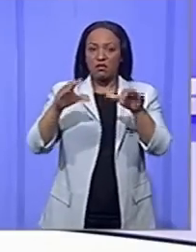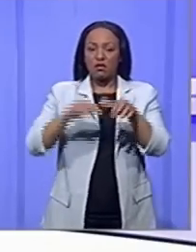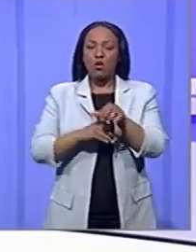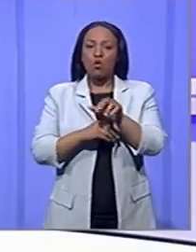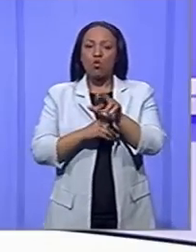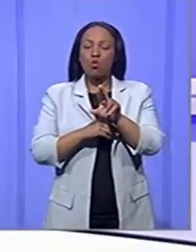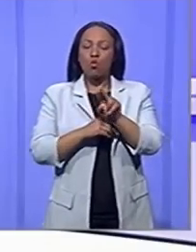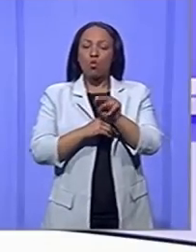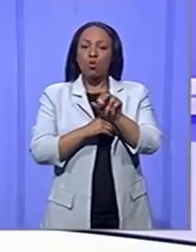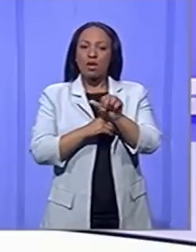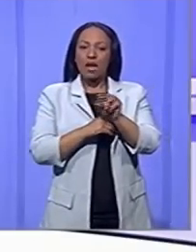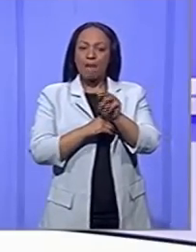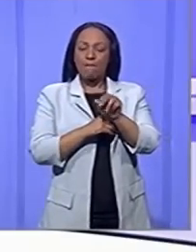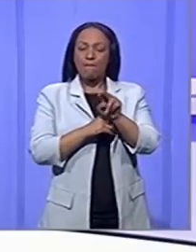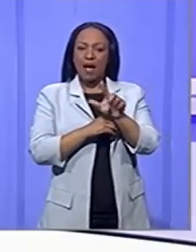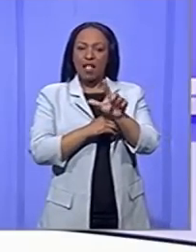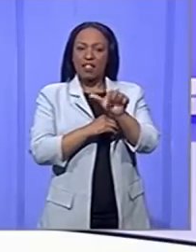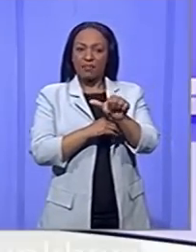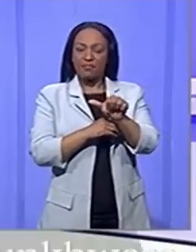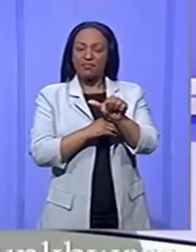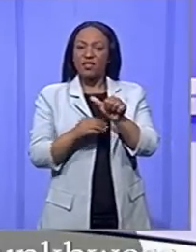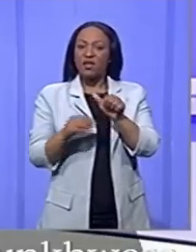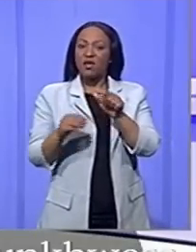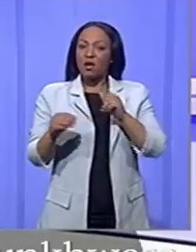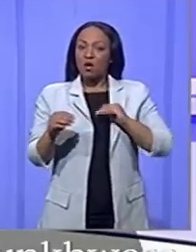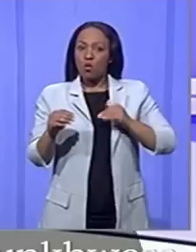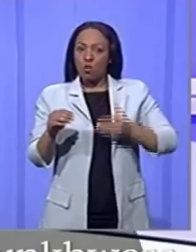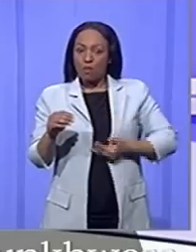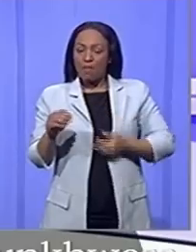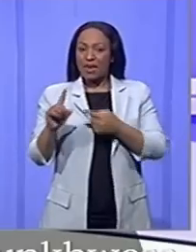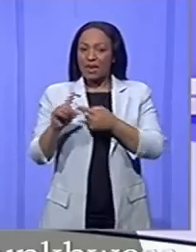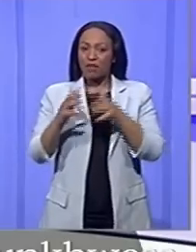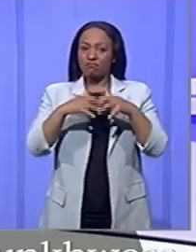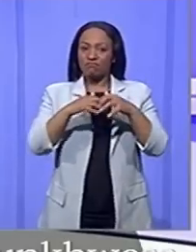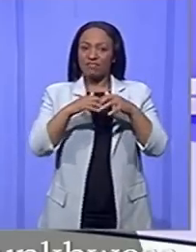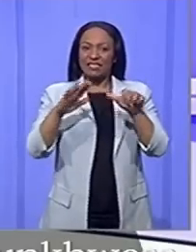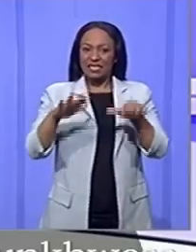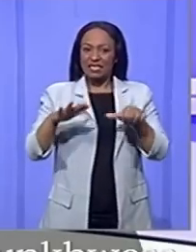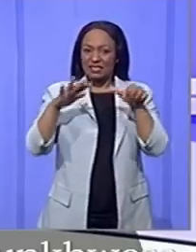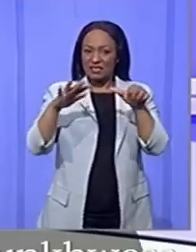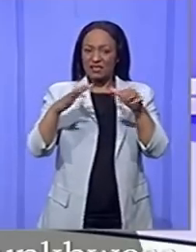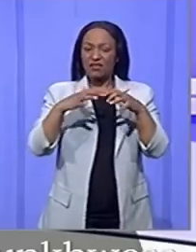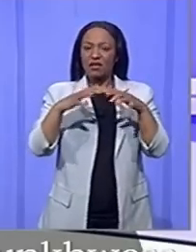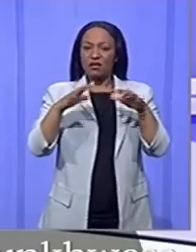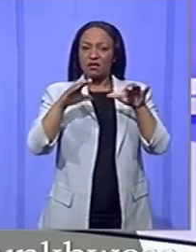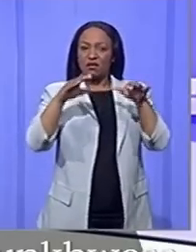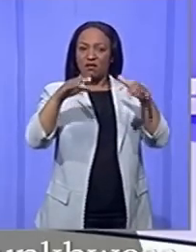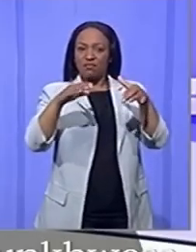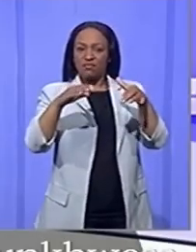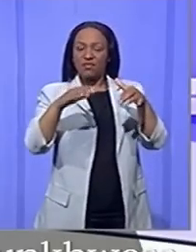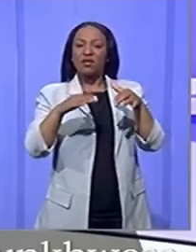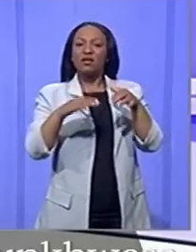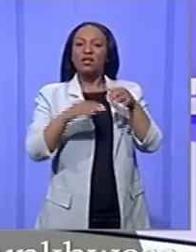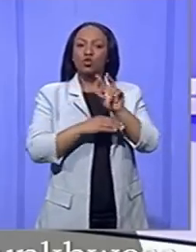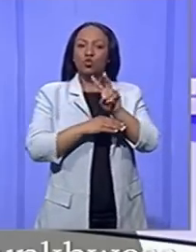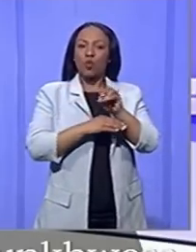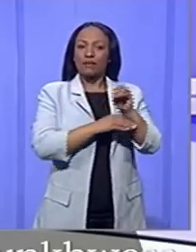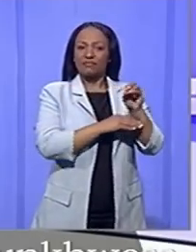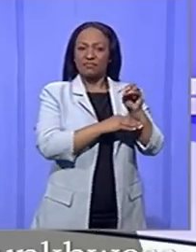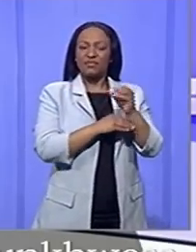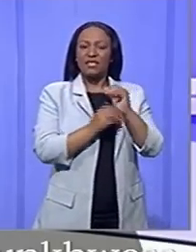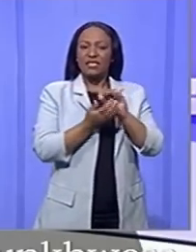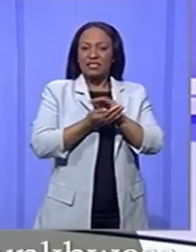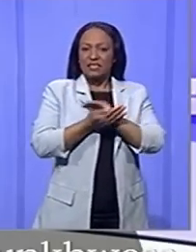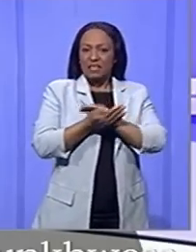ya Kimberley e theilweng ke ngwanana ya dilemo tse 16 e fanne ka dipara tse fetang 200, sesepa sa ho hlapa le